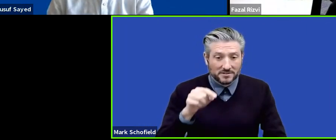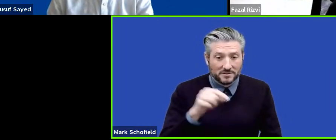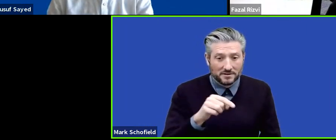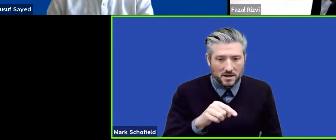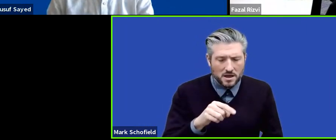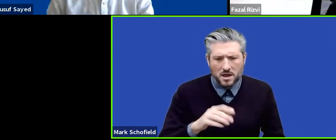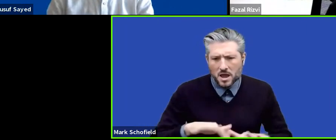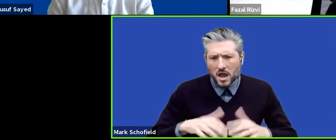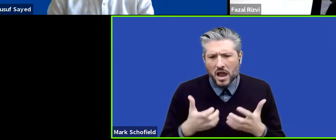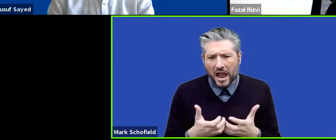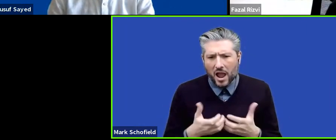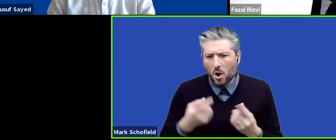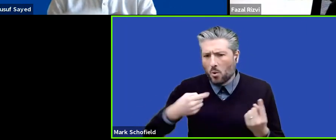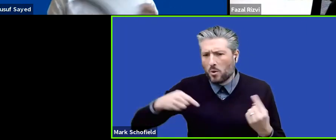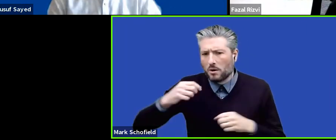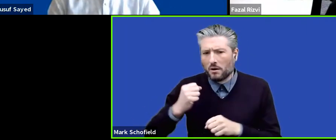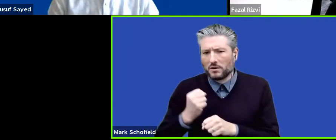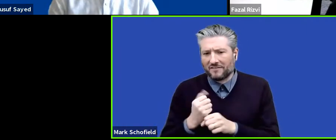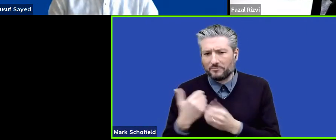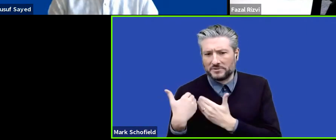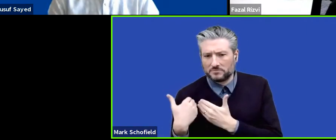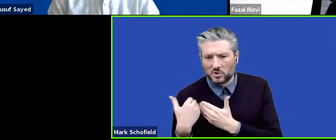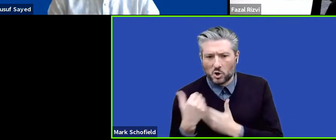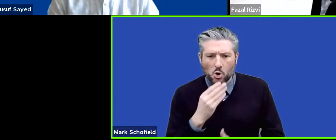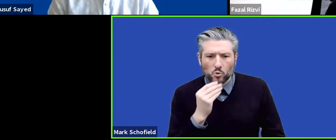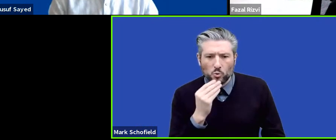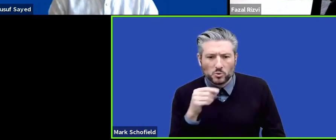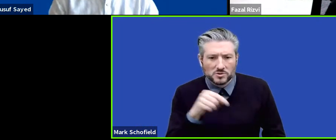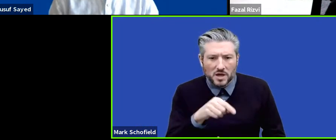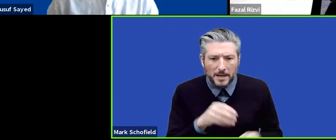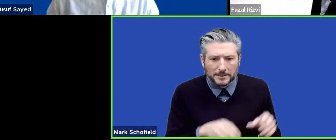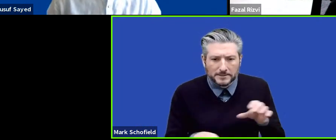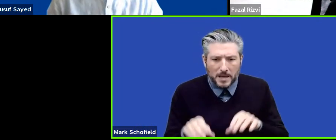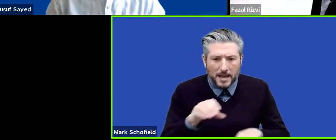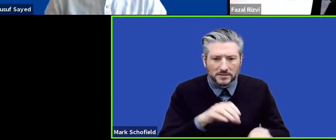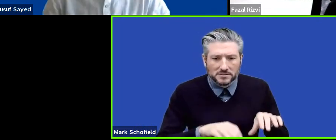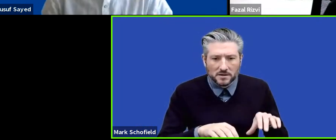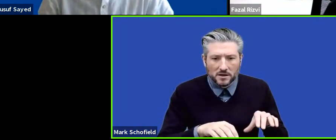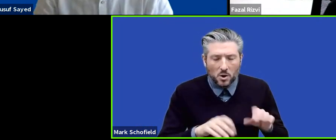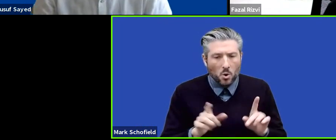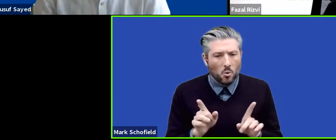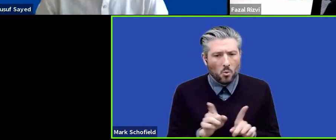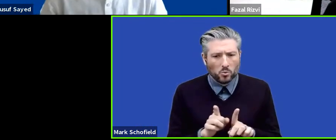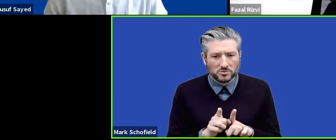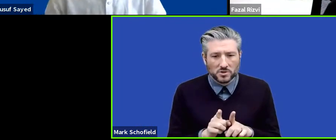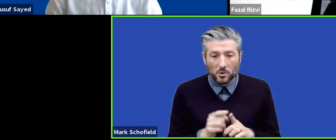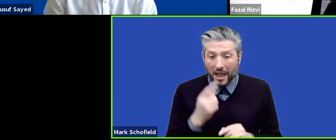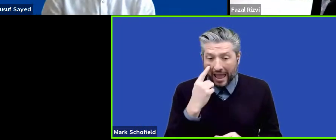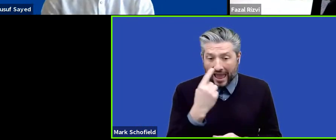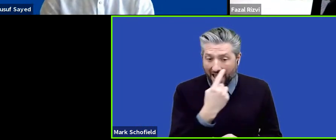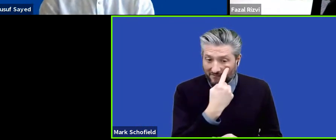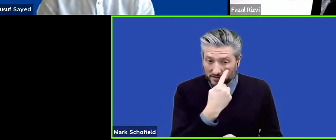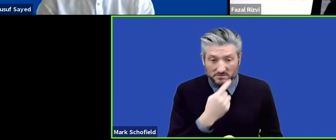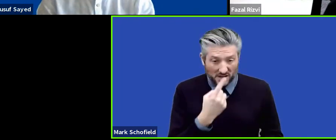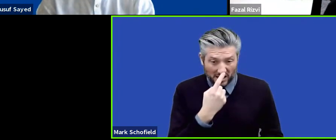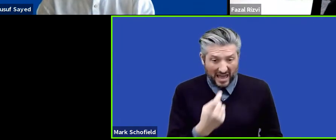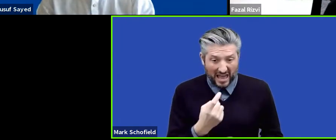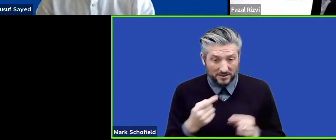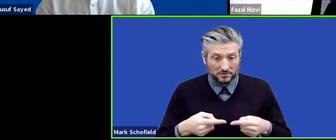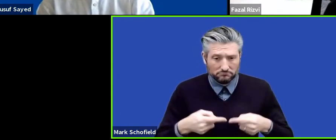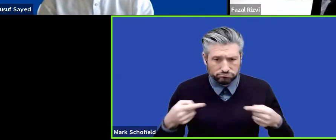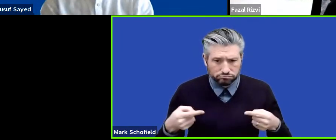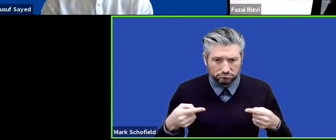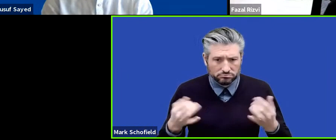scientific evidence and how we make sense of contradictory evidence. So that's one of the key issues,